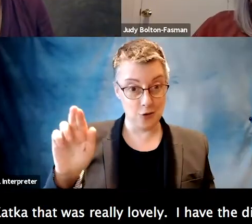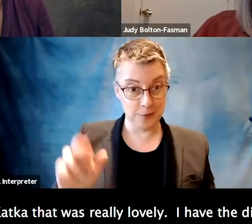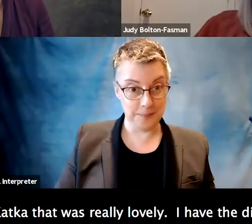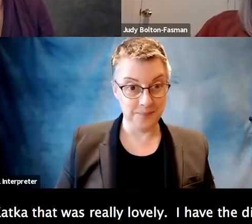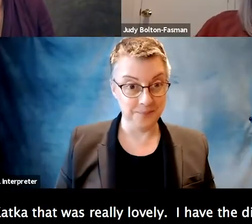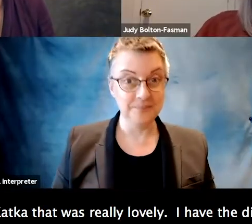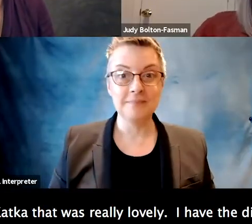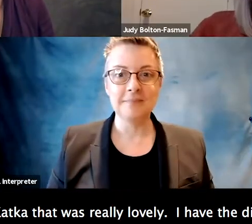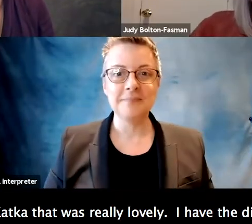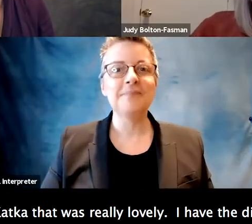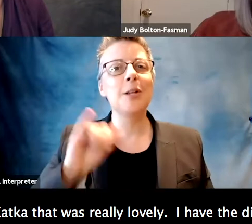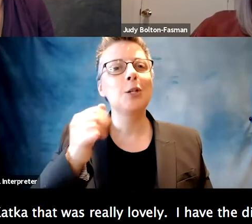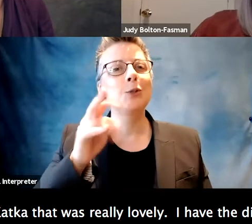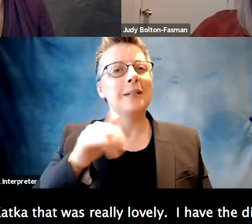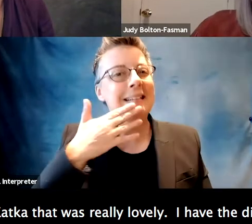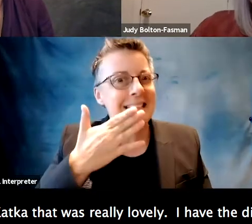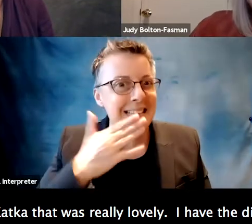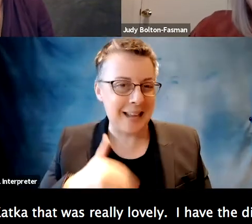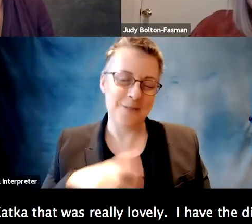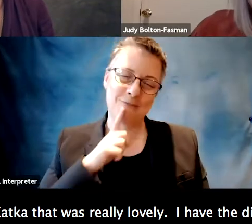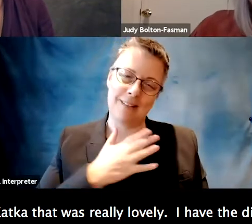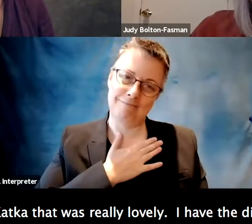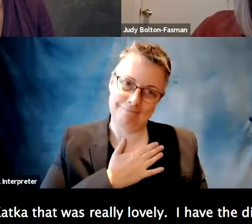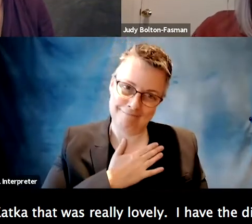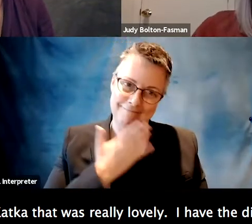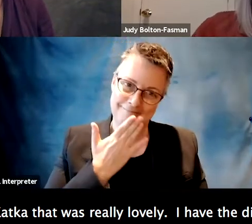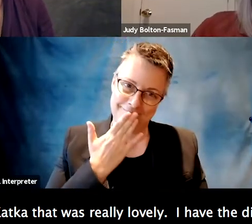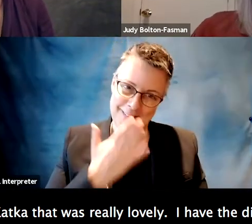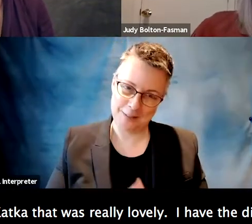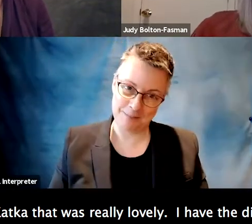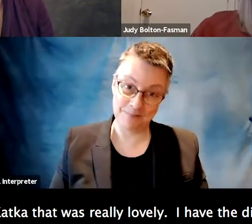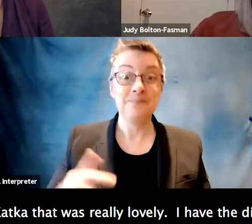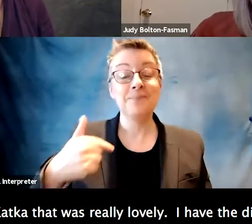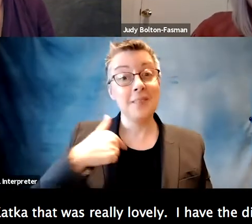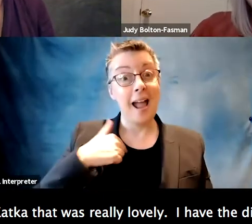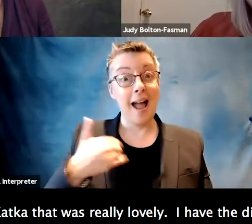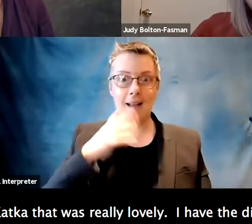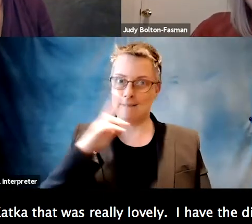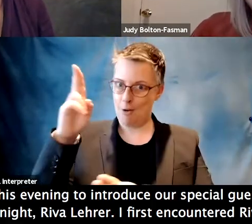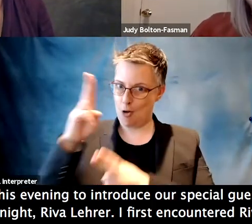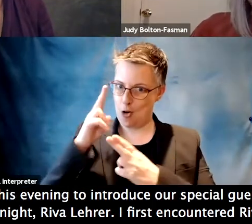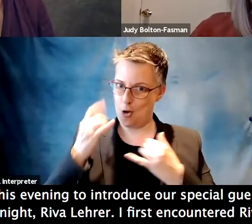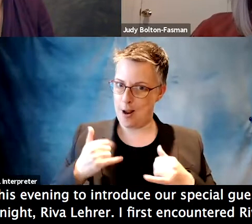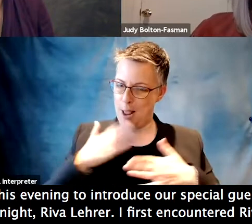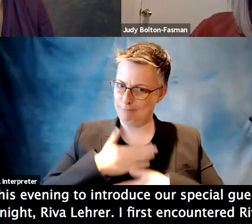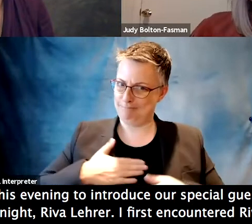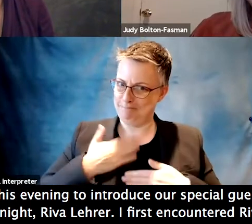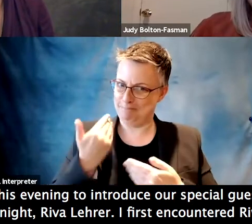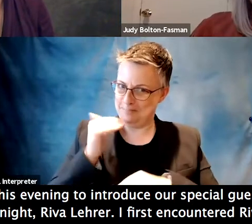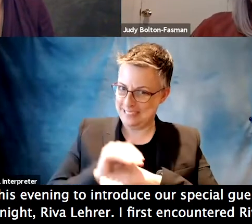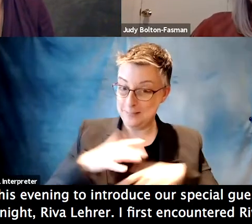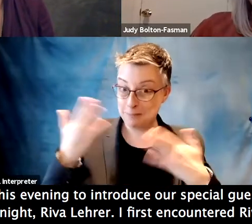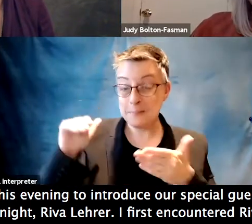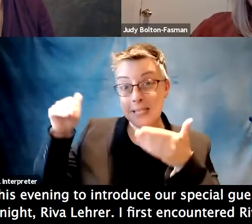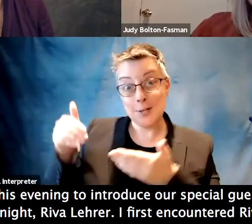Thank you so much, Katka. That was really lovely. And I have the distinct honor and pleasure this evening to